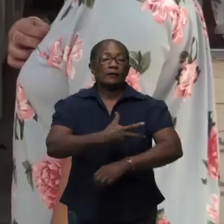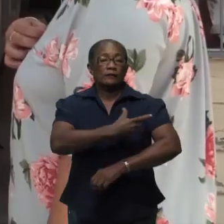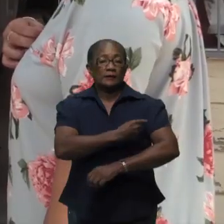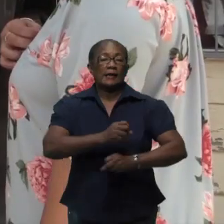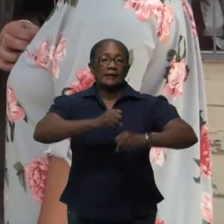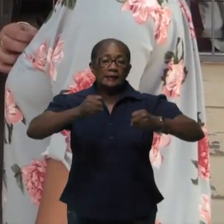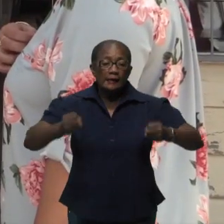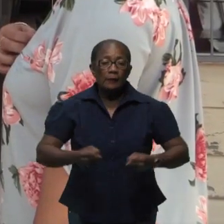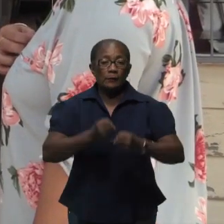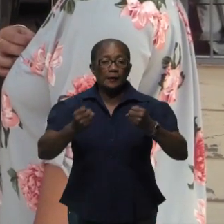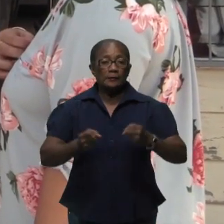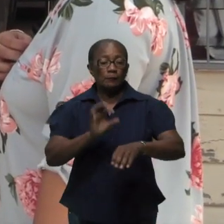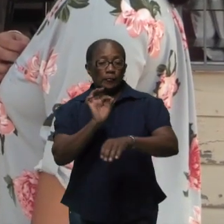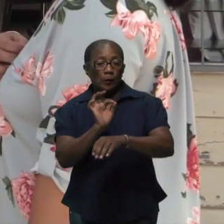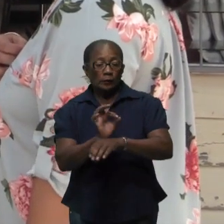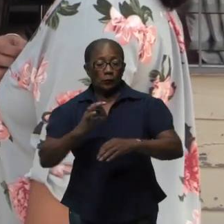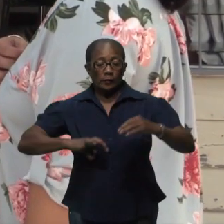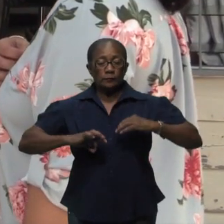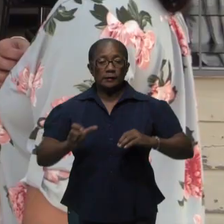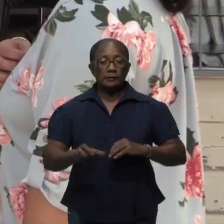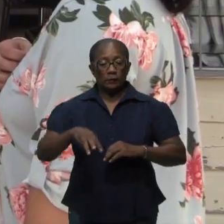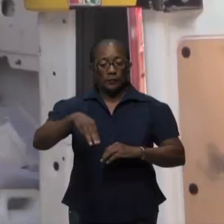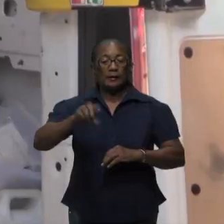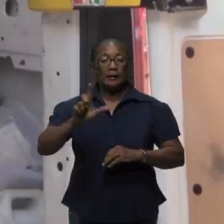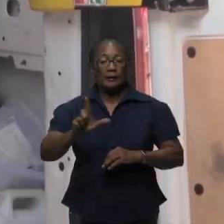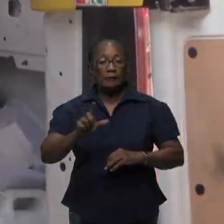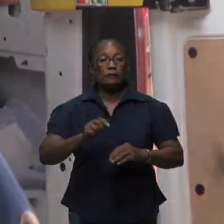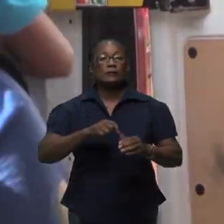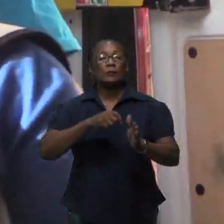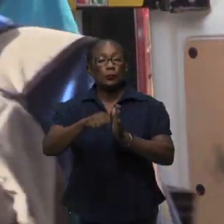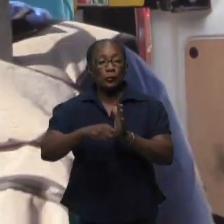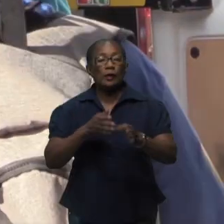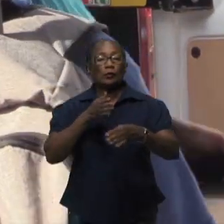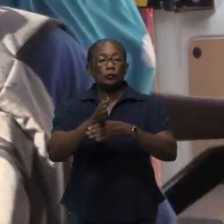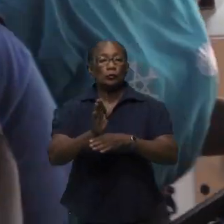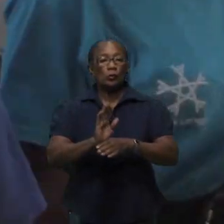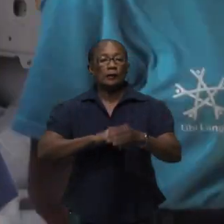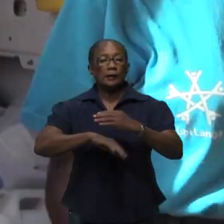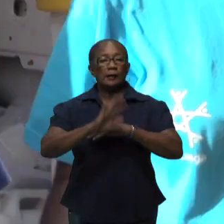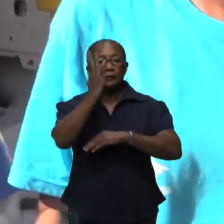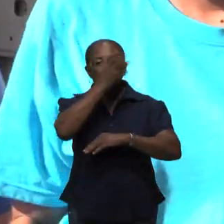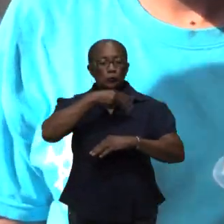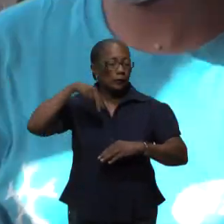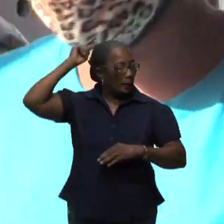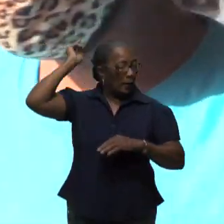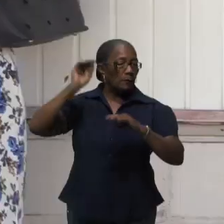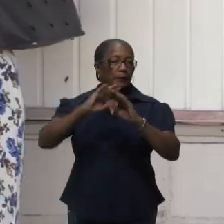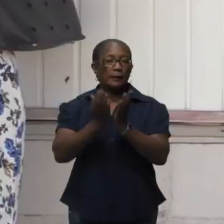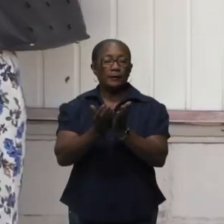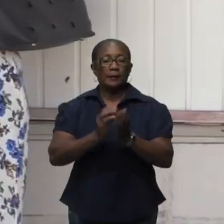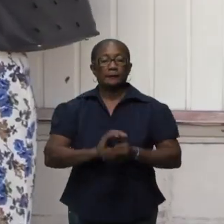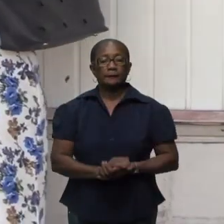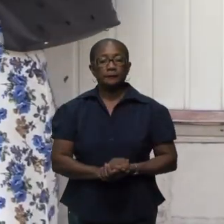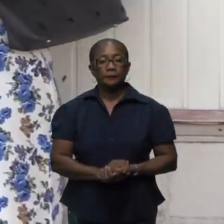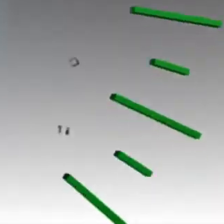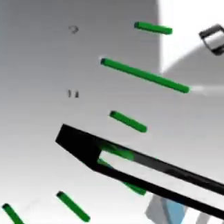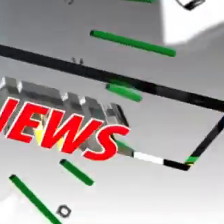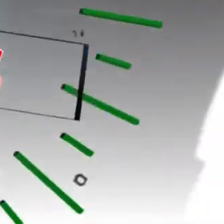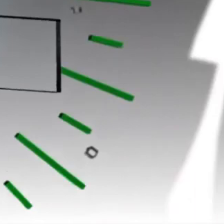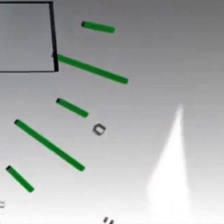campaign. Education Minister Marie Levens indicates that this project will be further expanded throughout